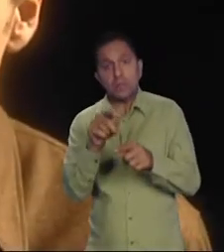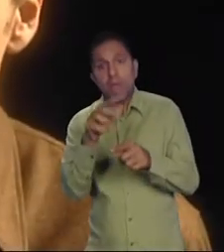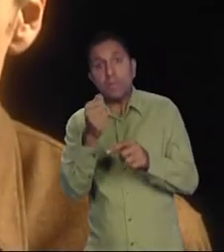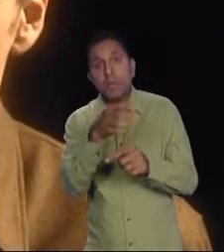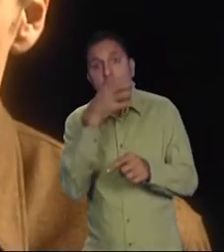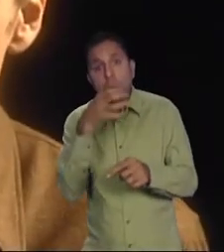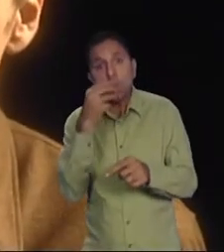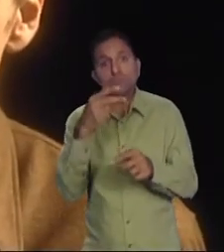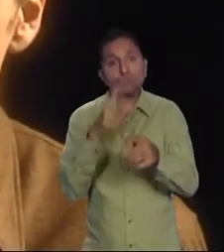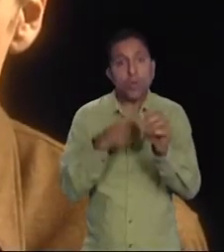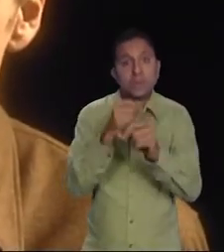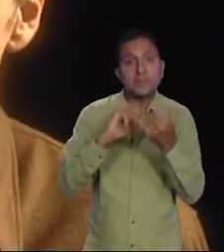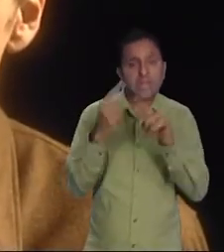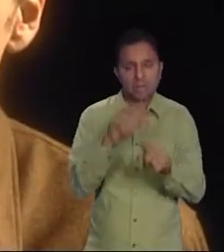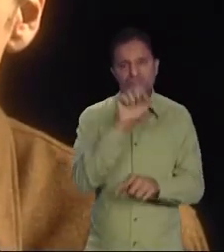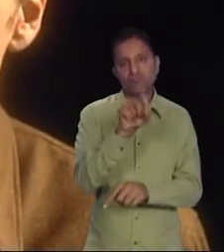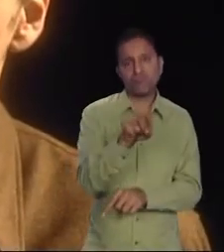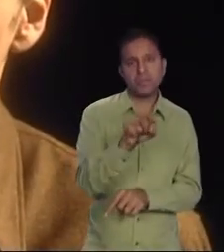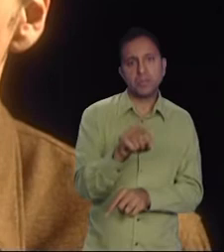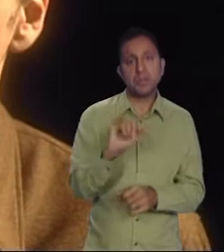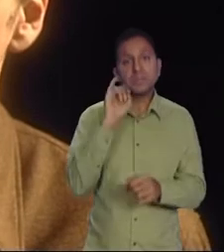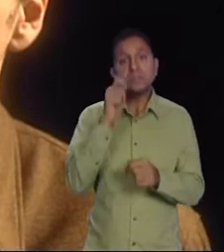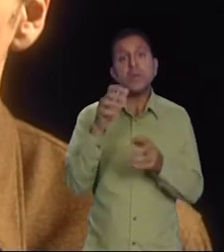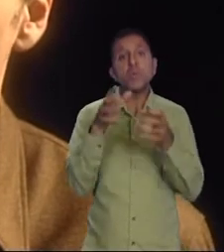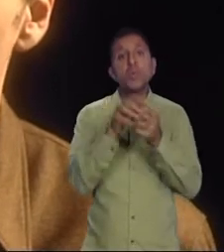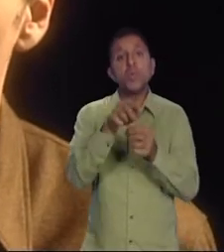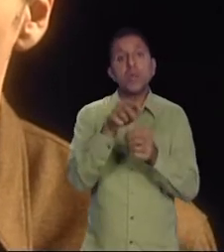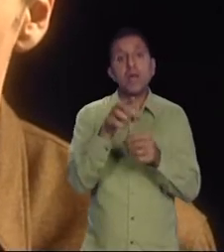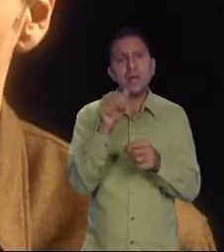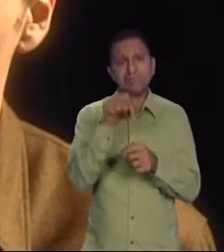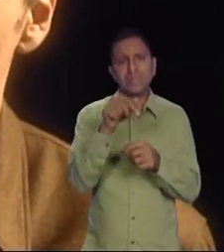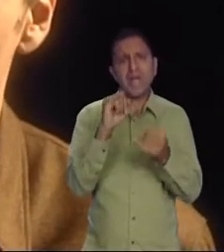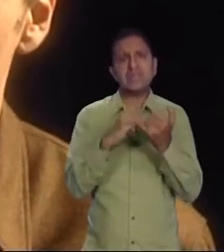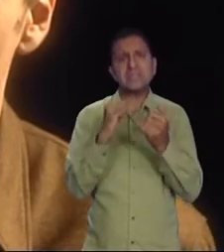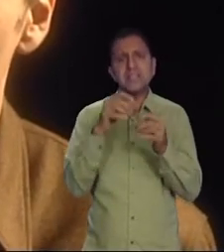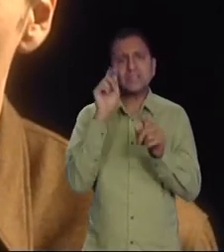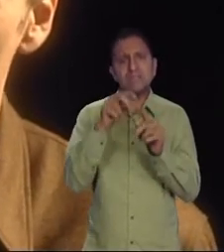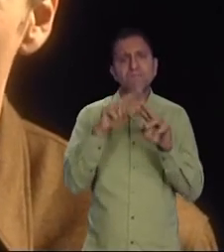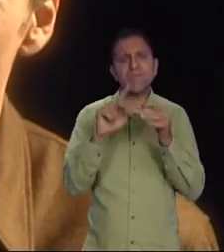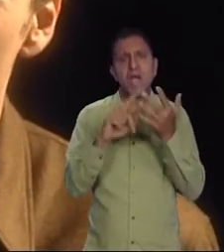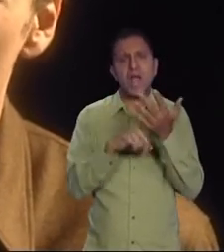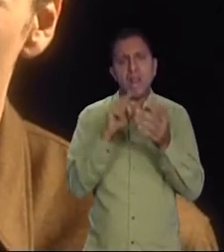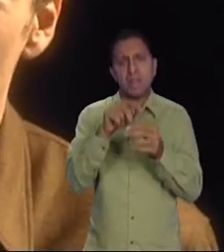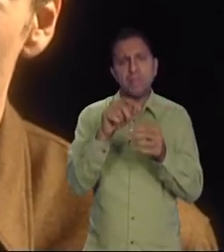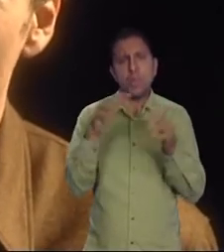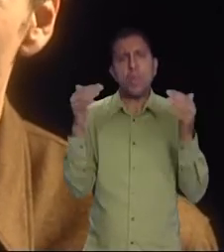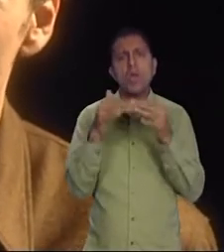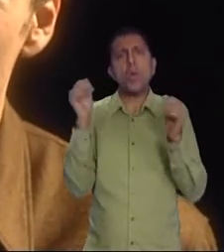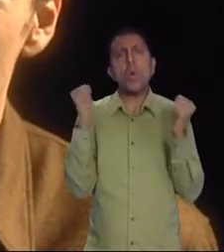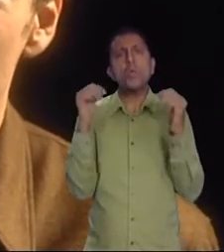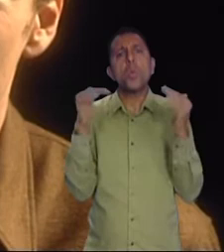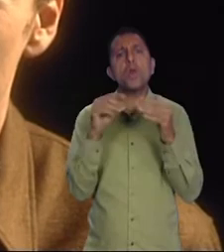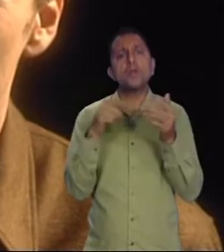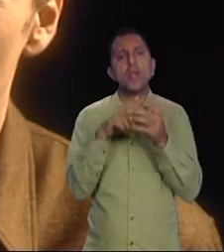Now on Spy School, the Assassination Files investigate the case of the man they called the Cold War Terminator. Bogdan Stashinsky was a